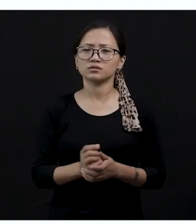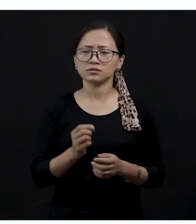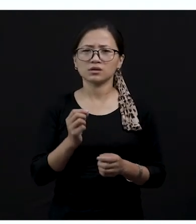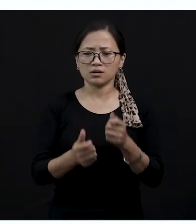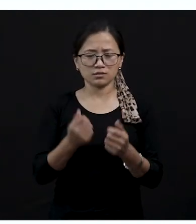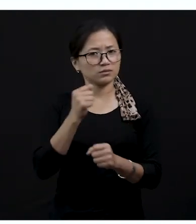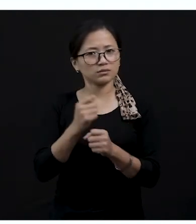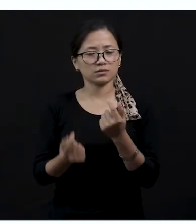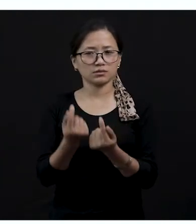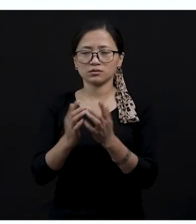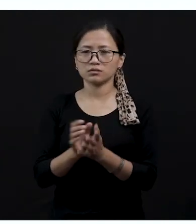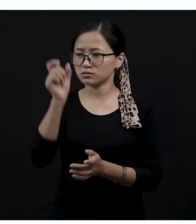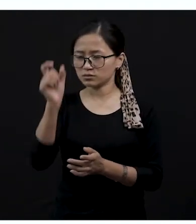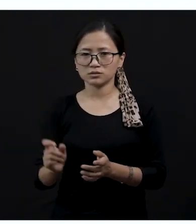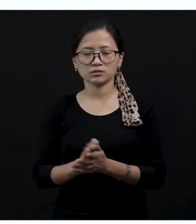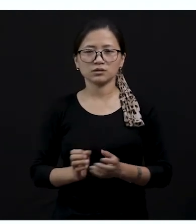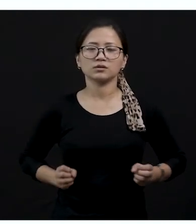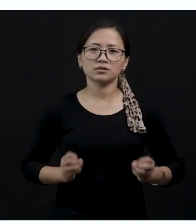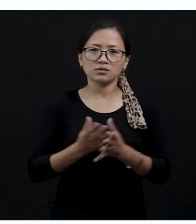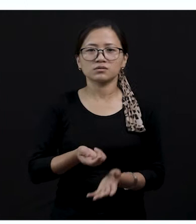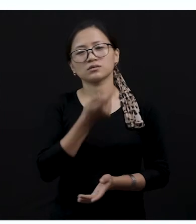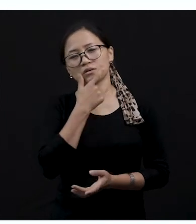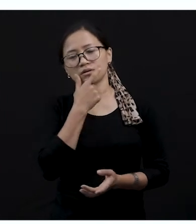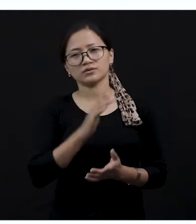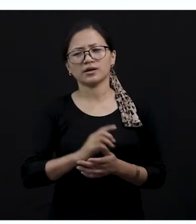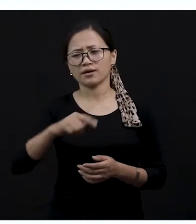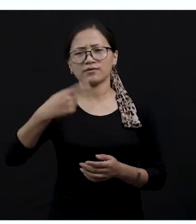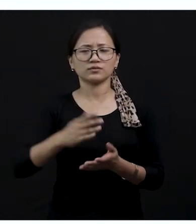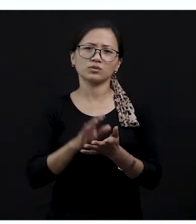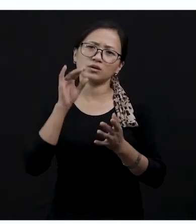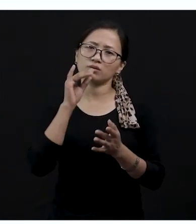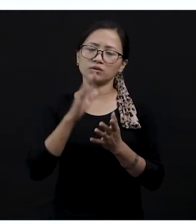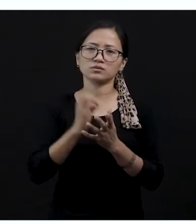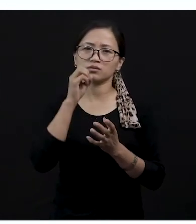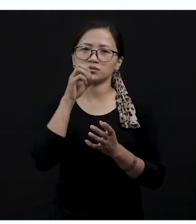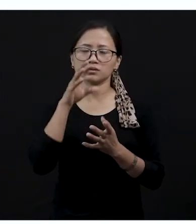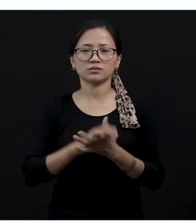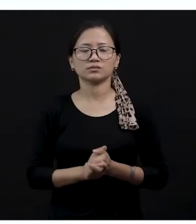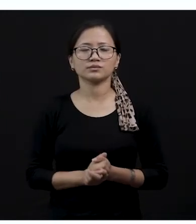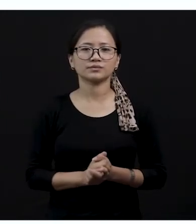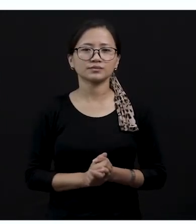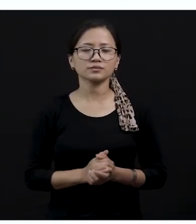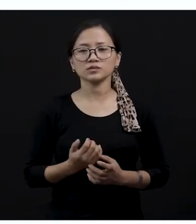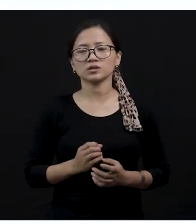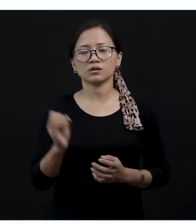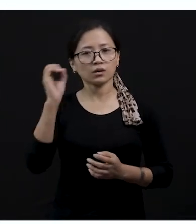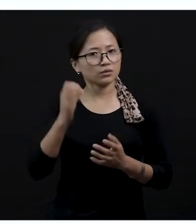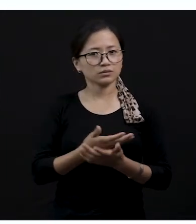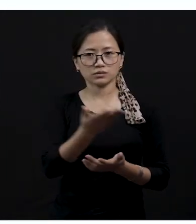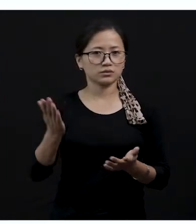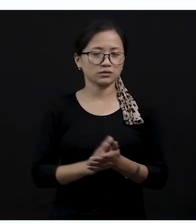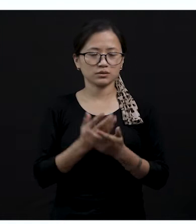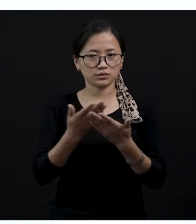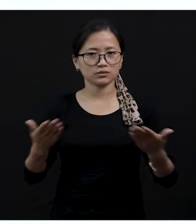started making the quacking, right? Everything became lively. Now they all laughed, okay? Oh, there wasn't a